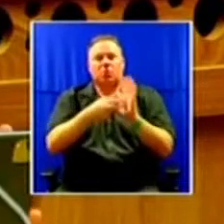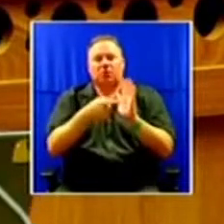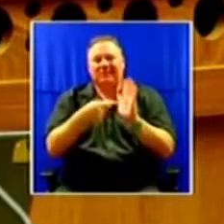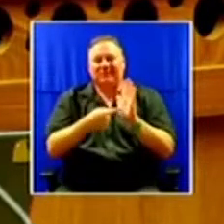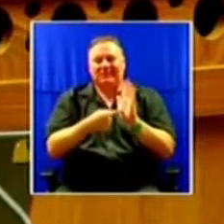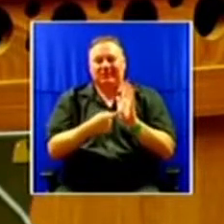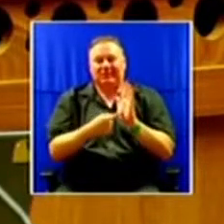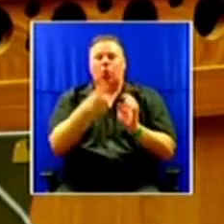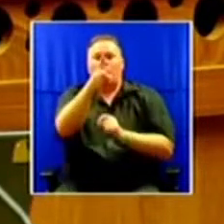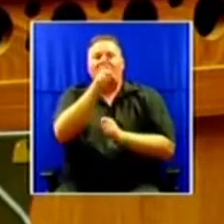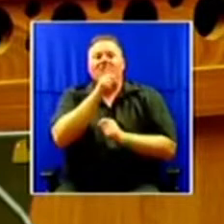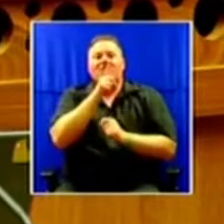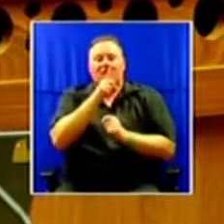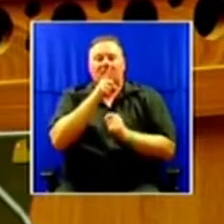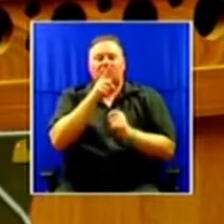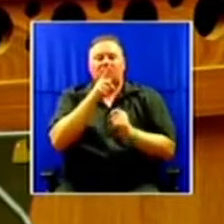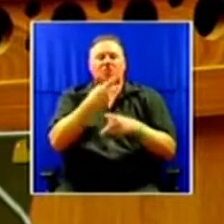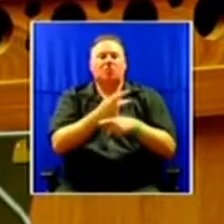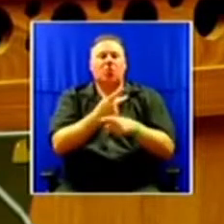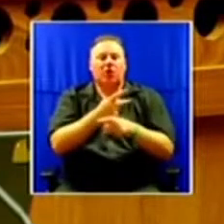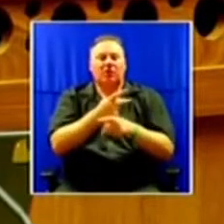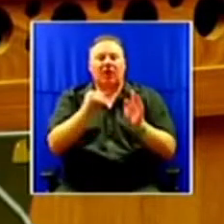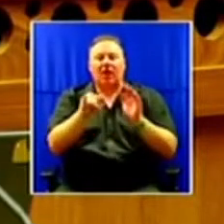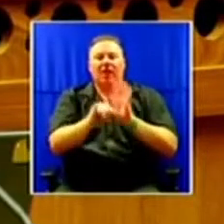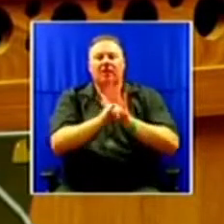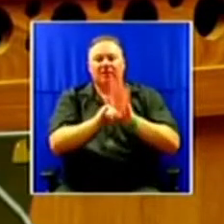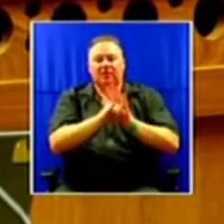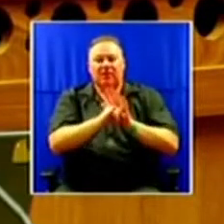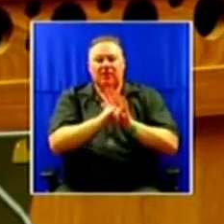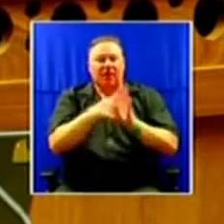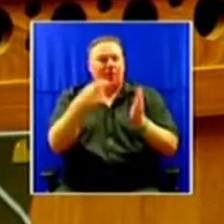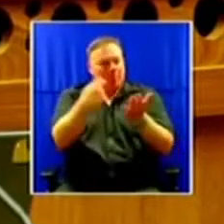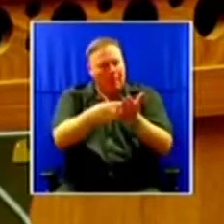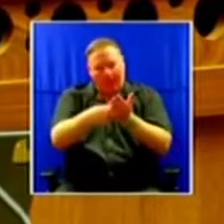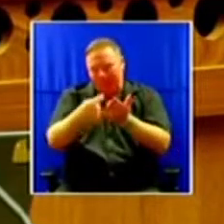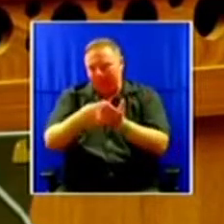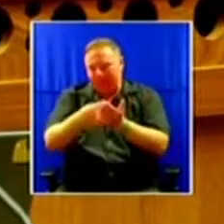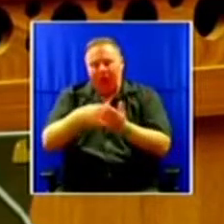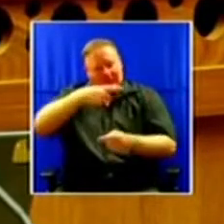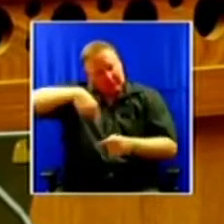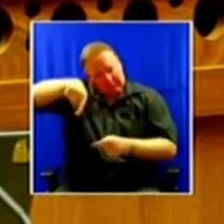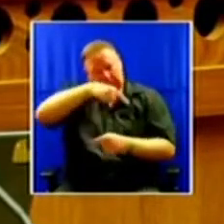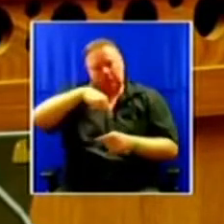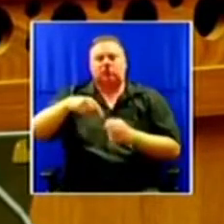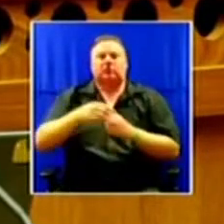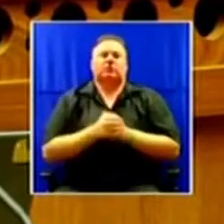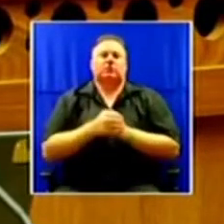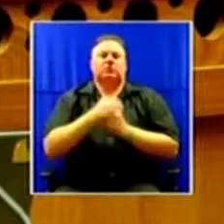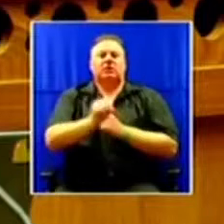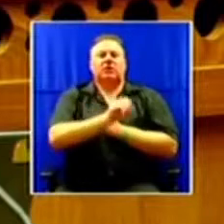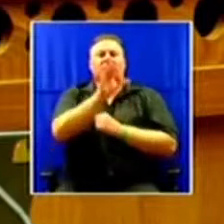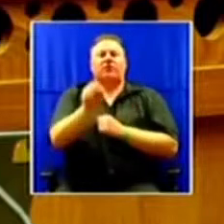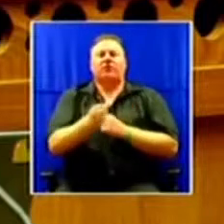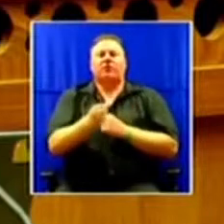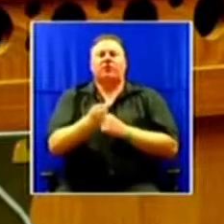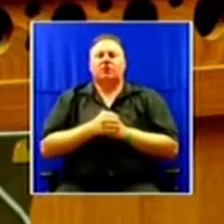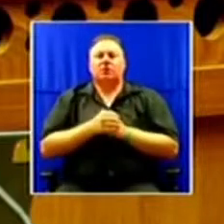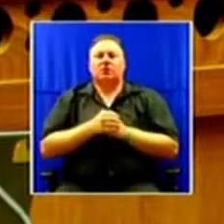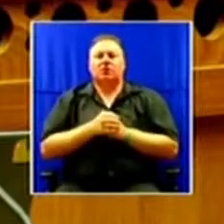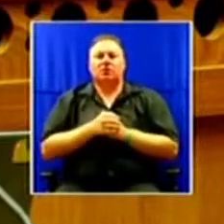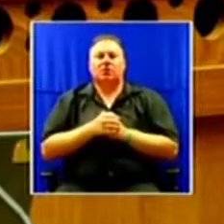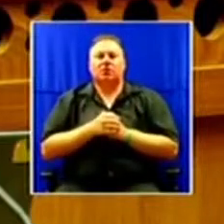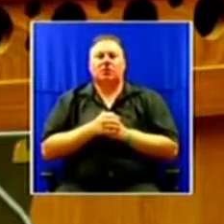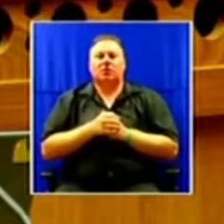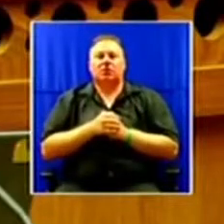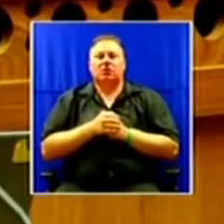products. Furthermore, the Department of Small Business Development and Trade and Industry and Competition